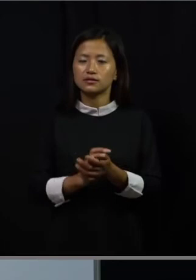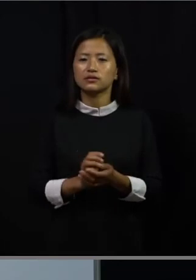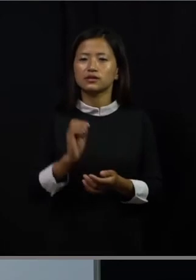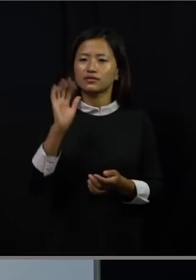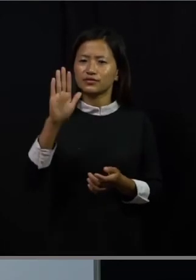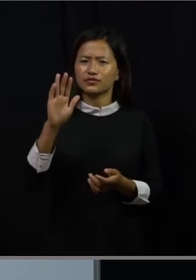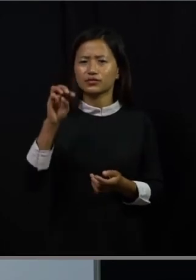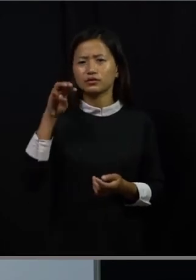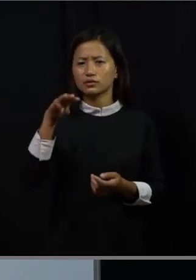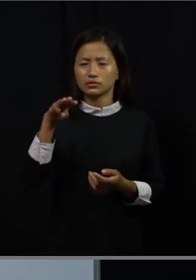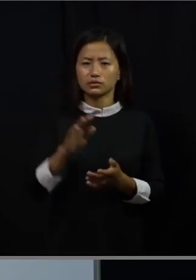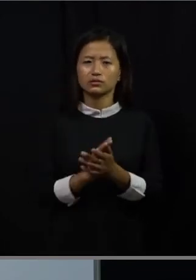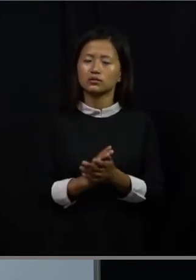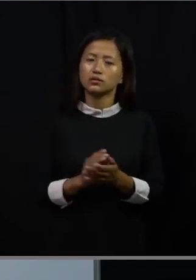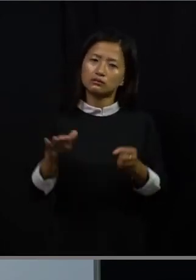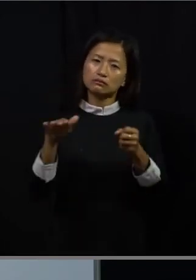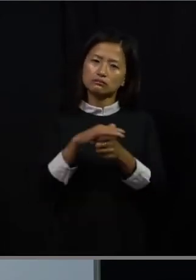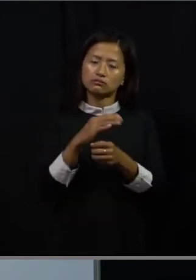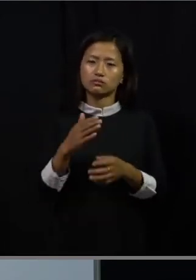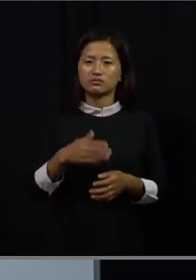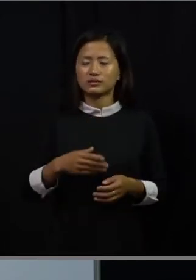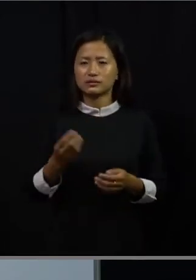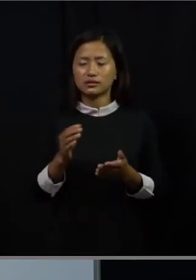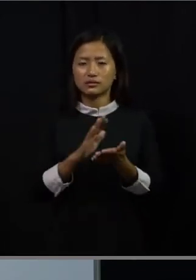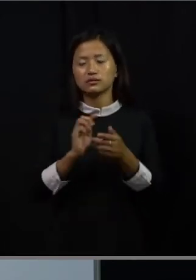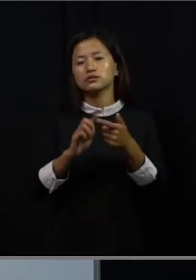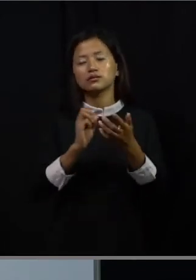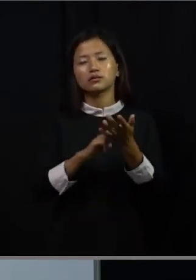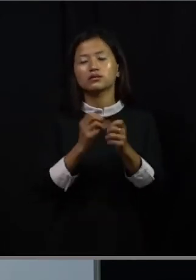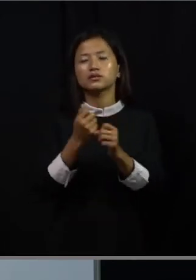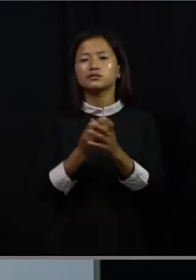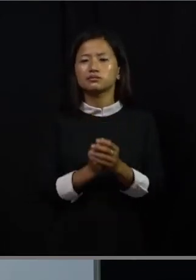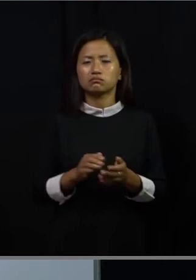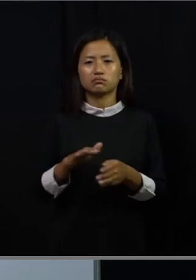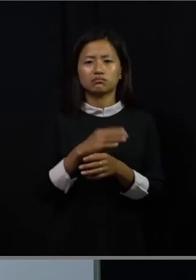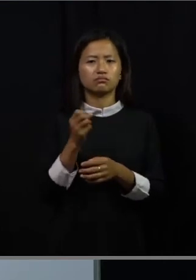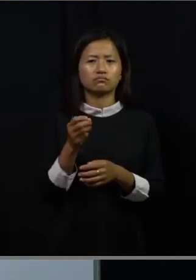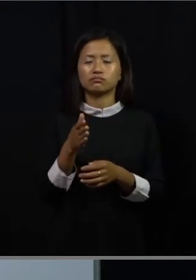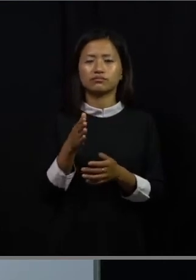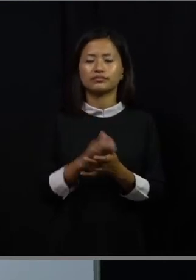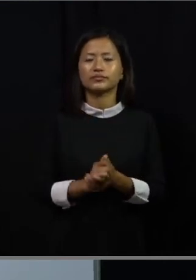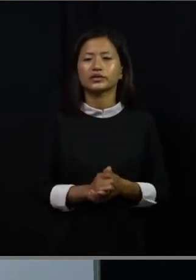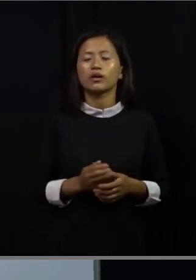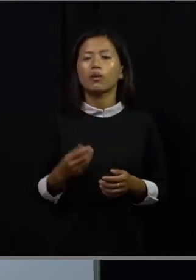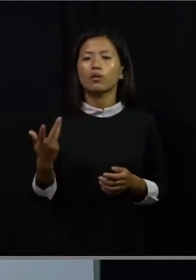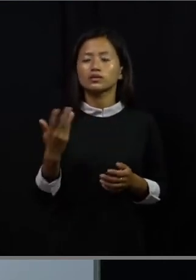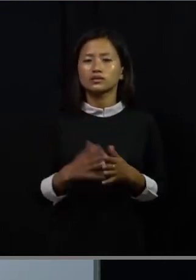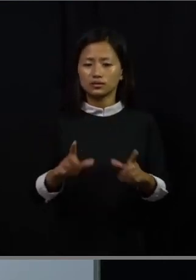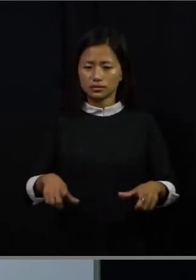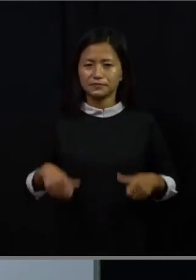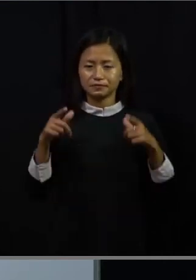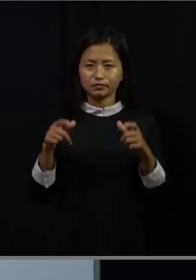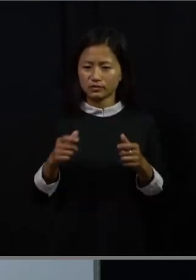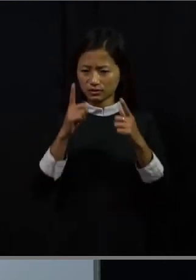is getting around 50,000, is it enough for him or not? No. And because of that particular salary, what is the living standard of